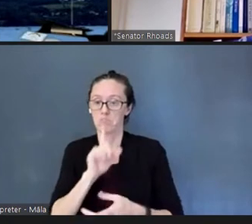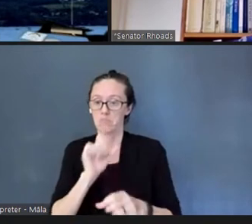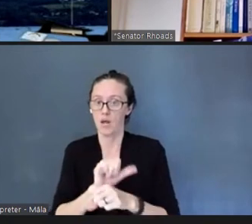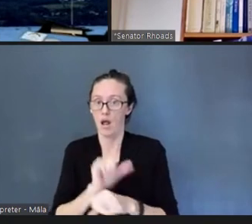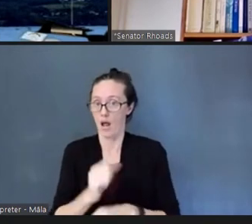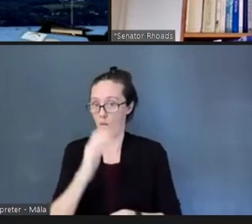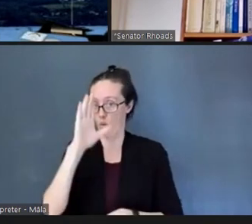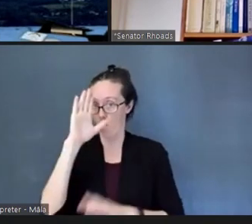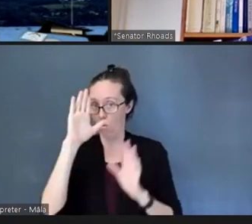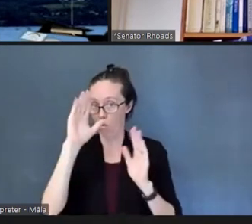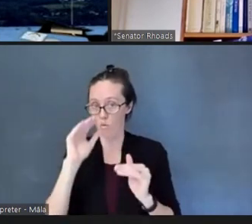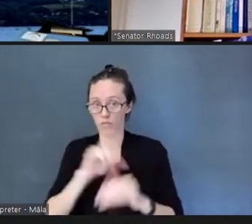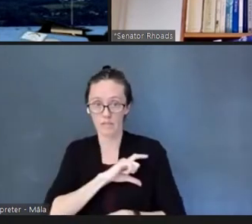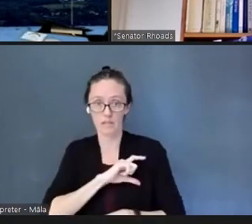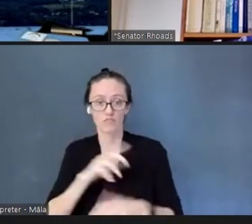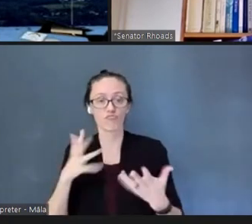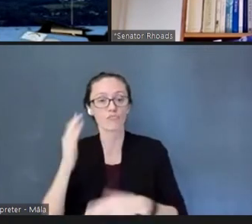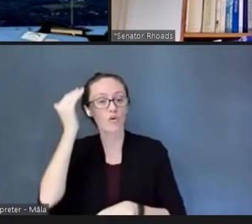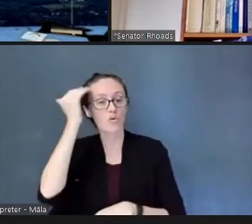resident